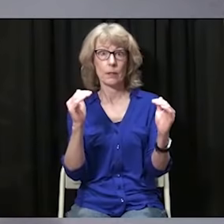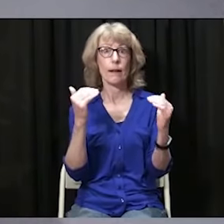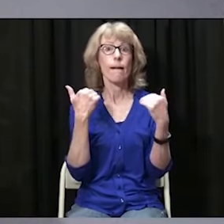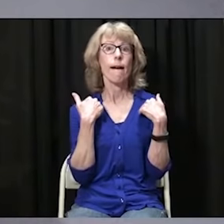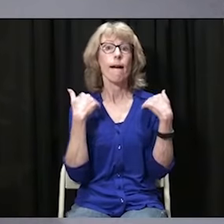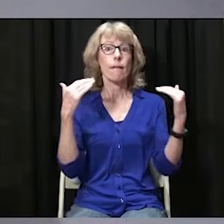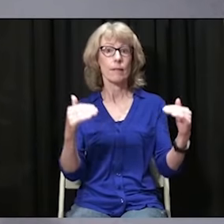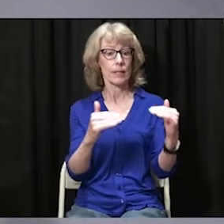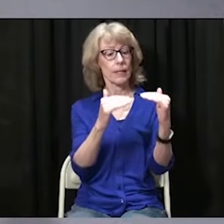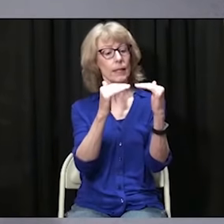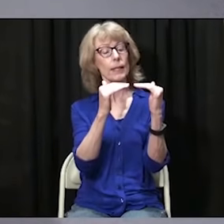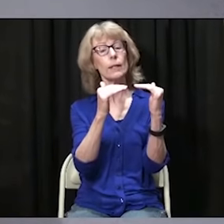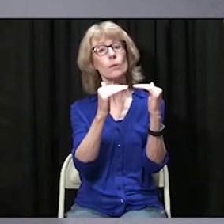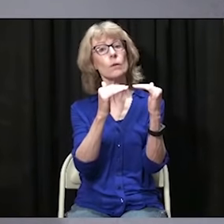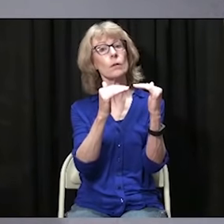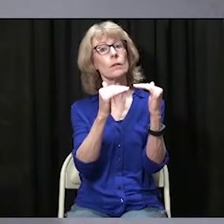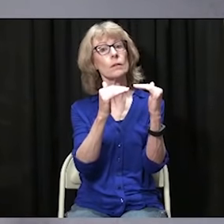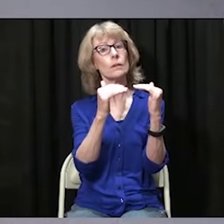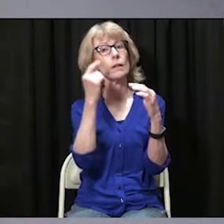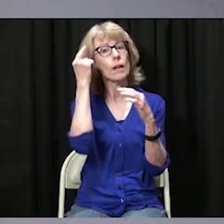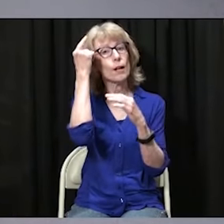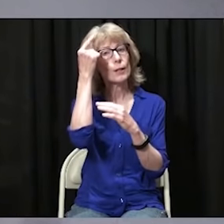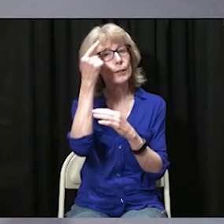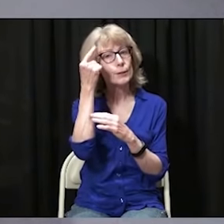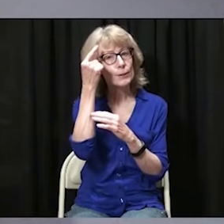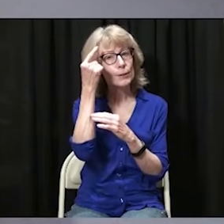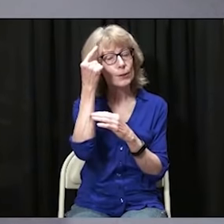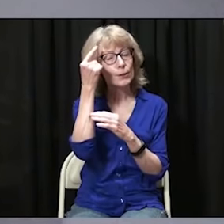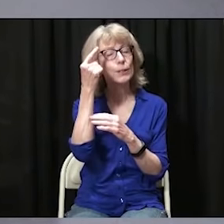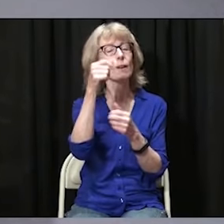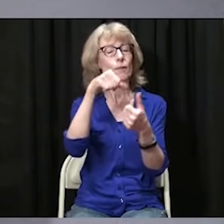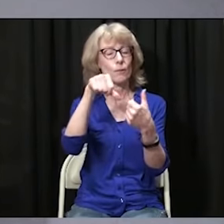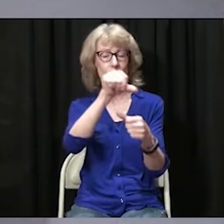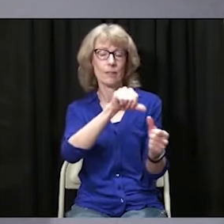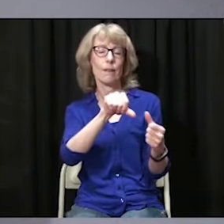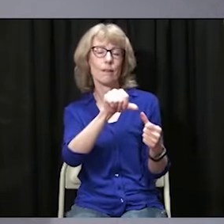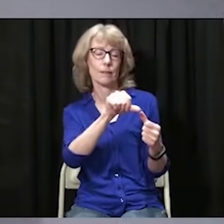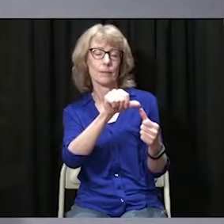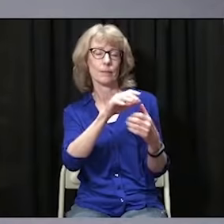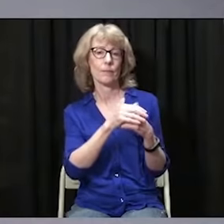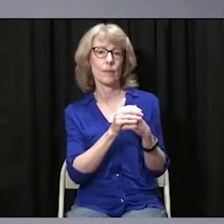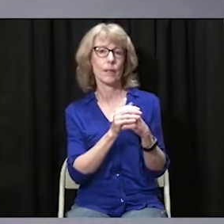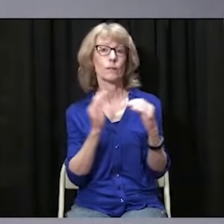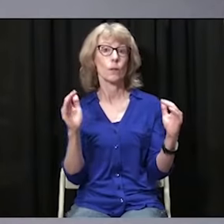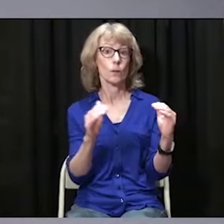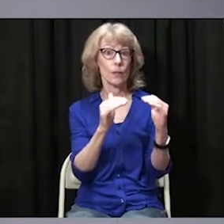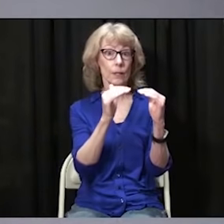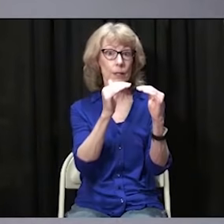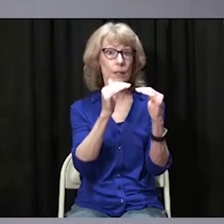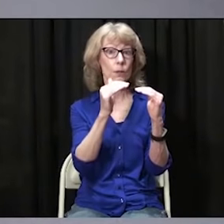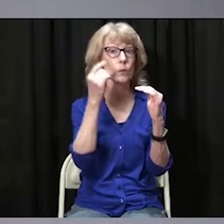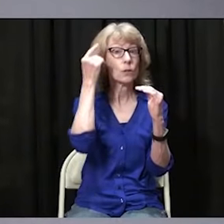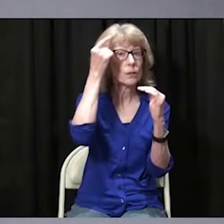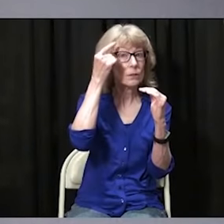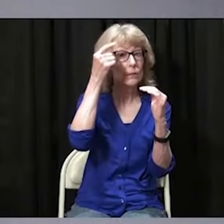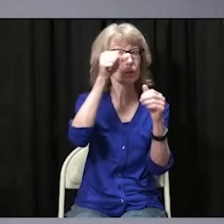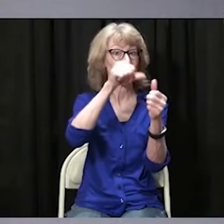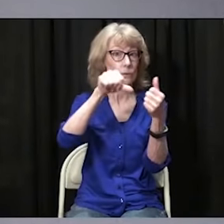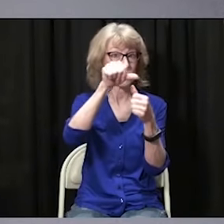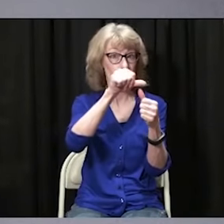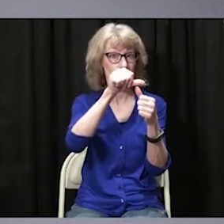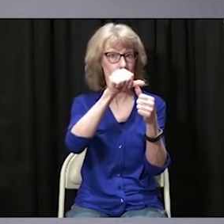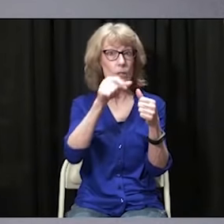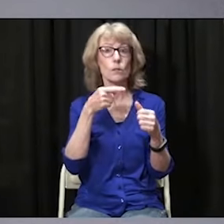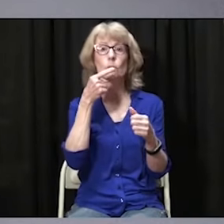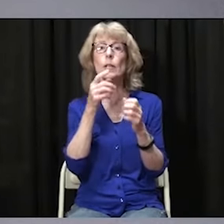for each other. Equal concern for each other. Can you just say that sentence with me?